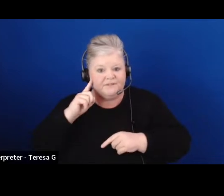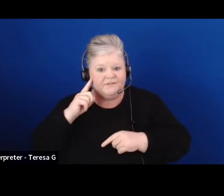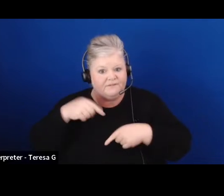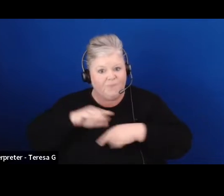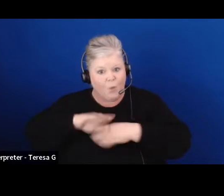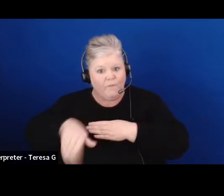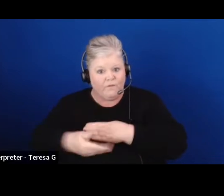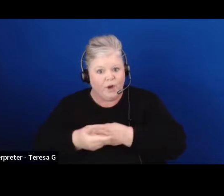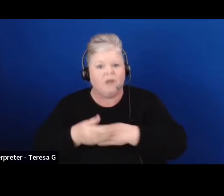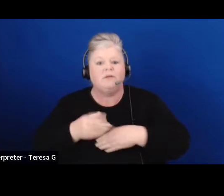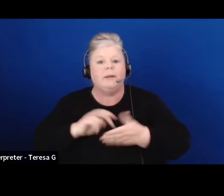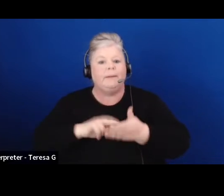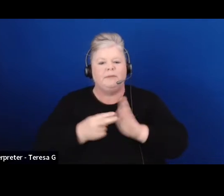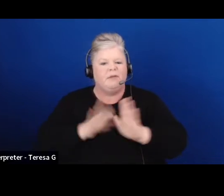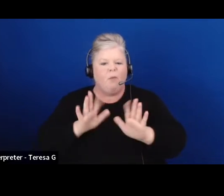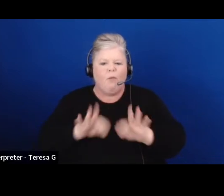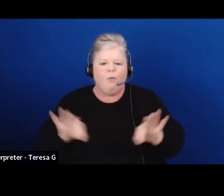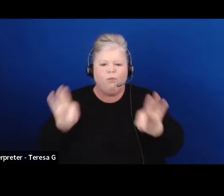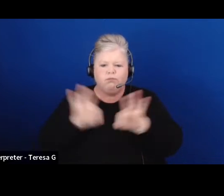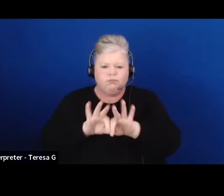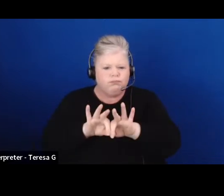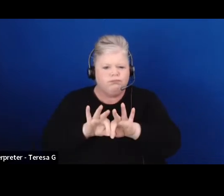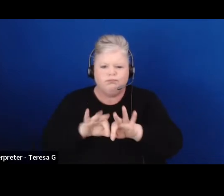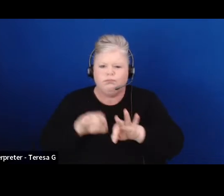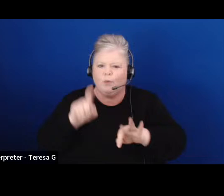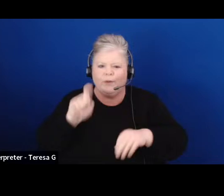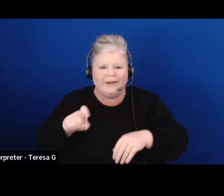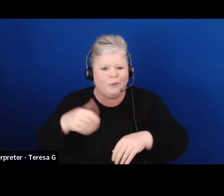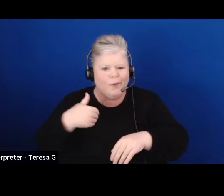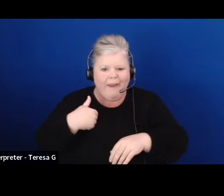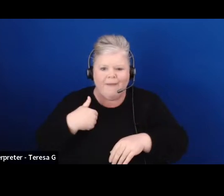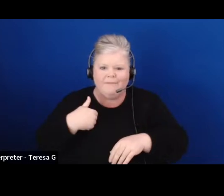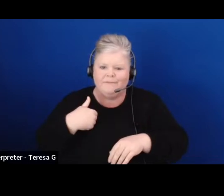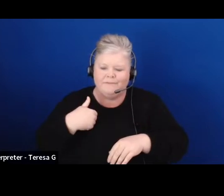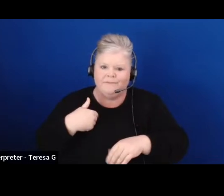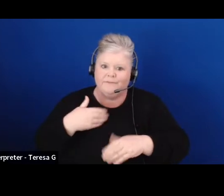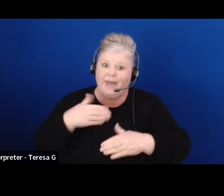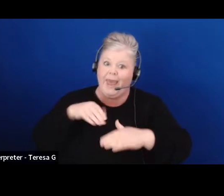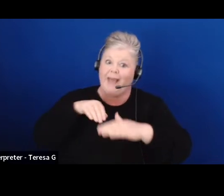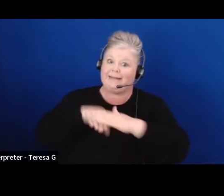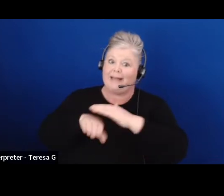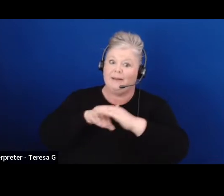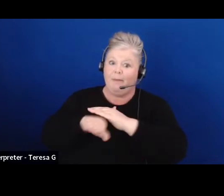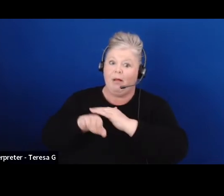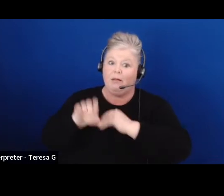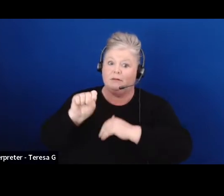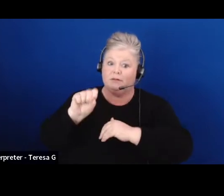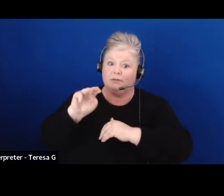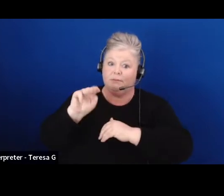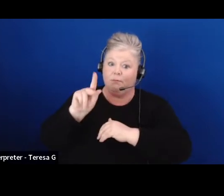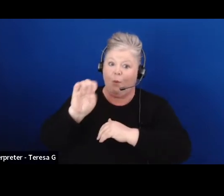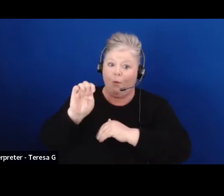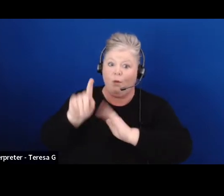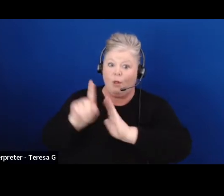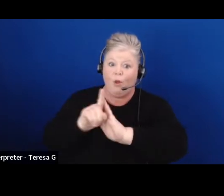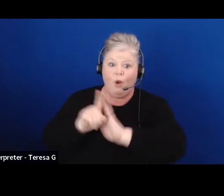we have access to smoke alarms. And excuse